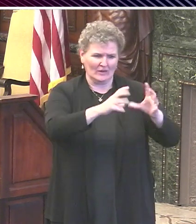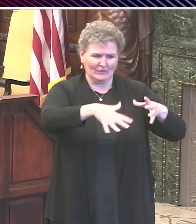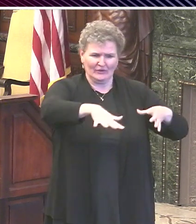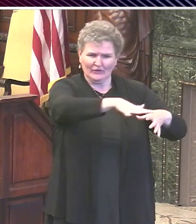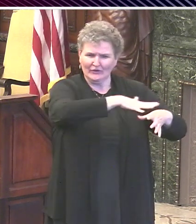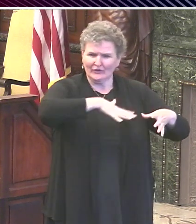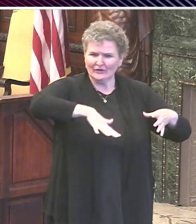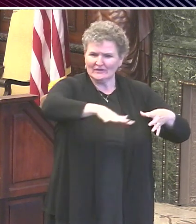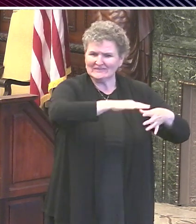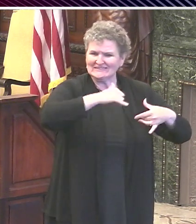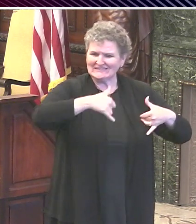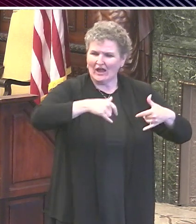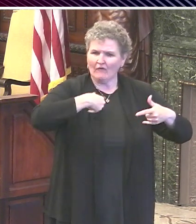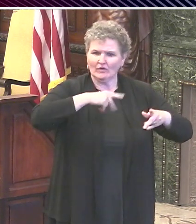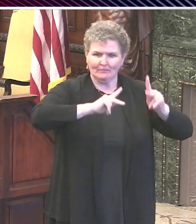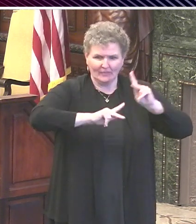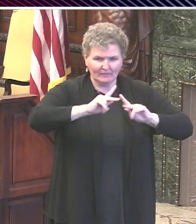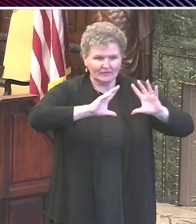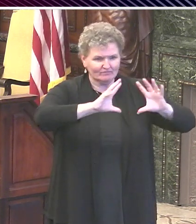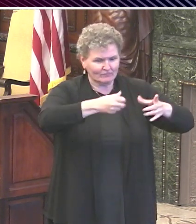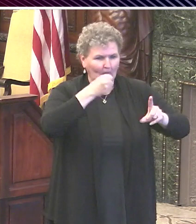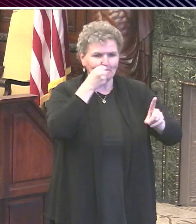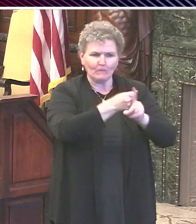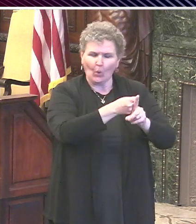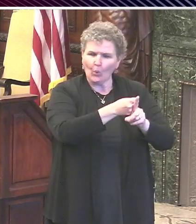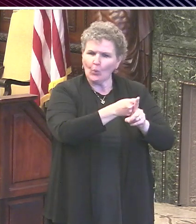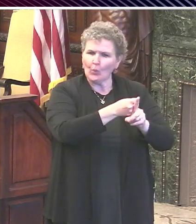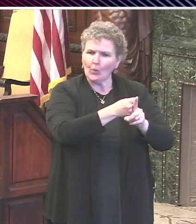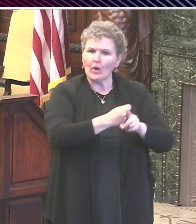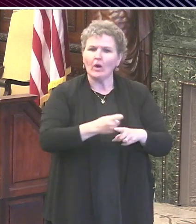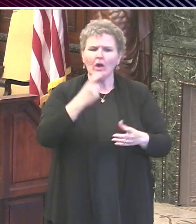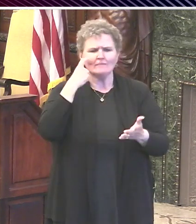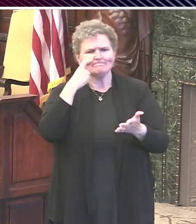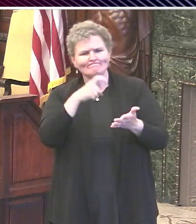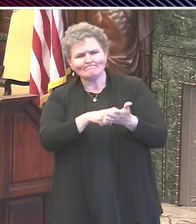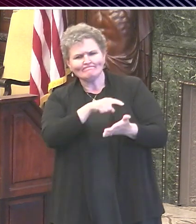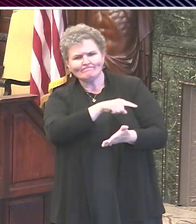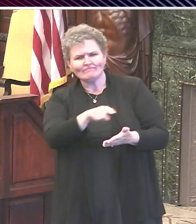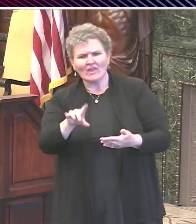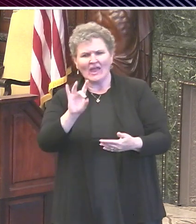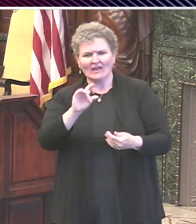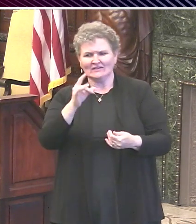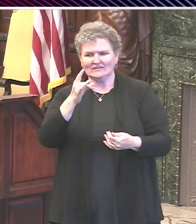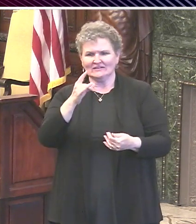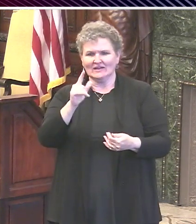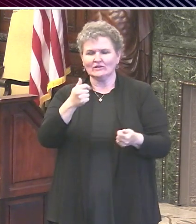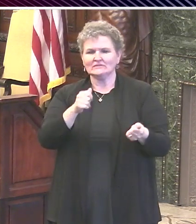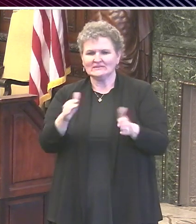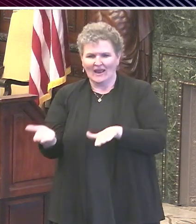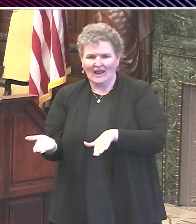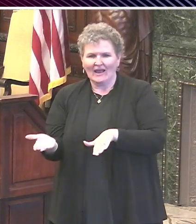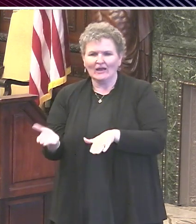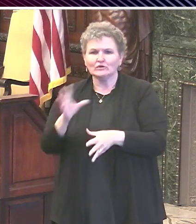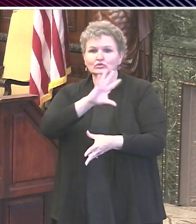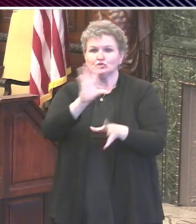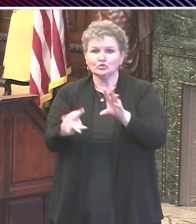young adult years. Since this time yesterday, we've identified 18 new deaths from the coronavirus, bringing us to a